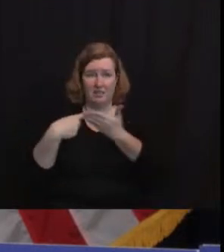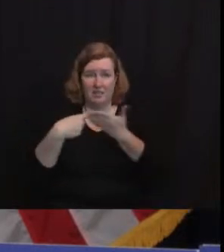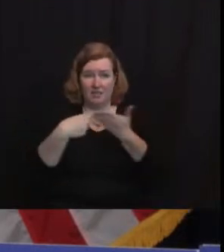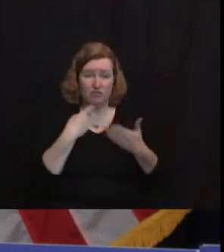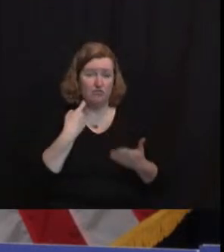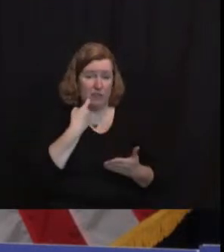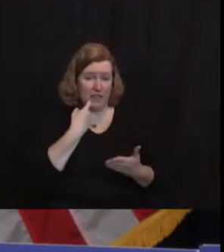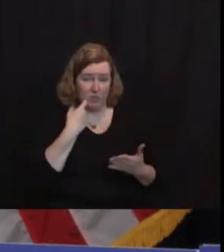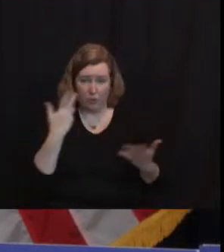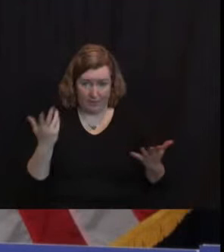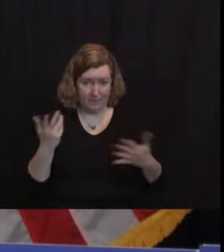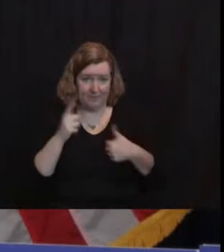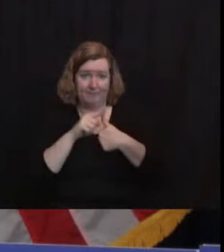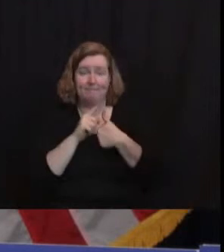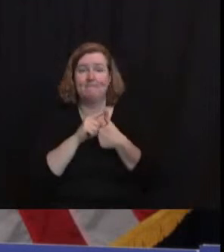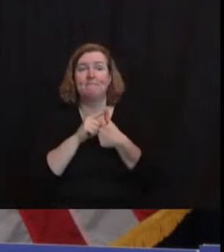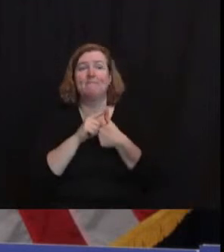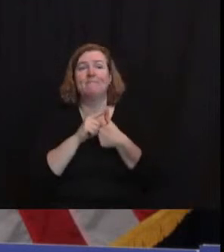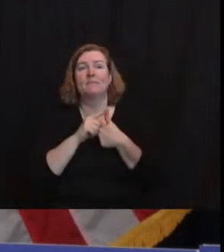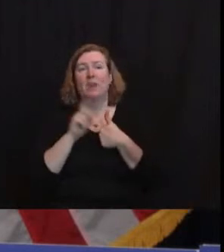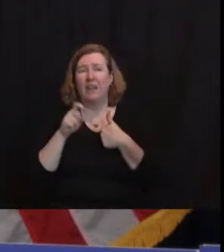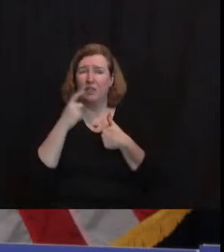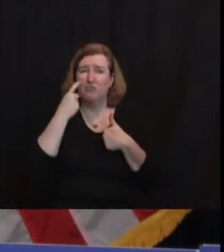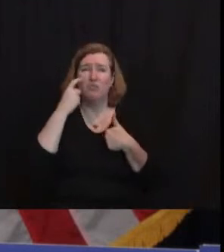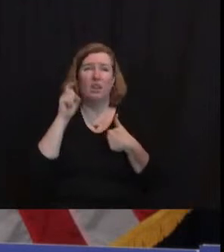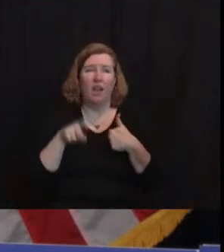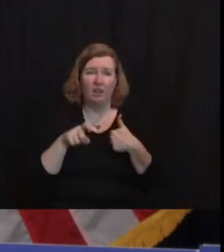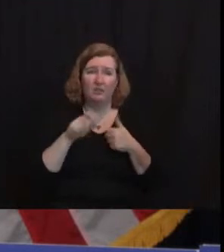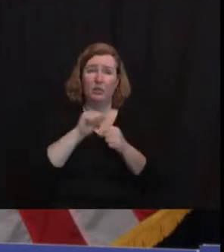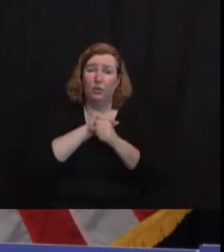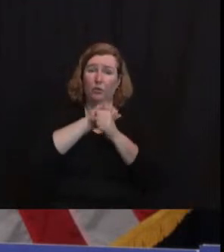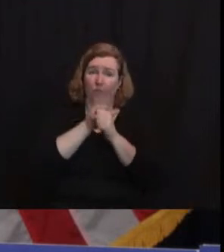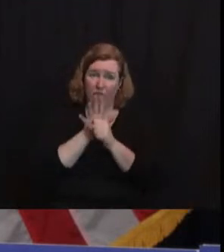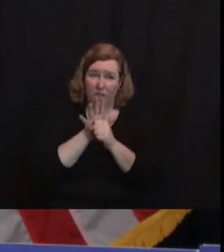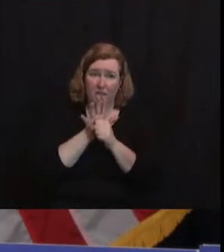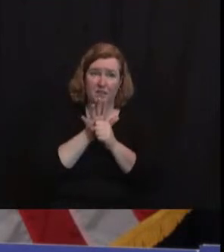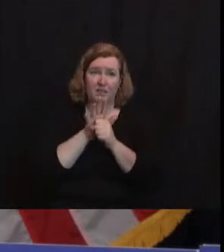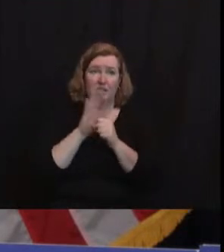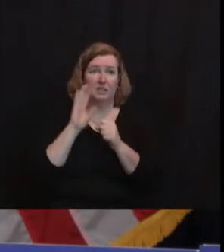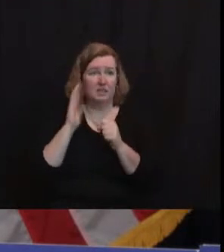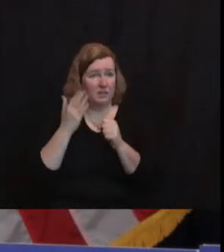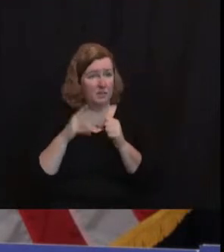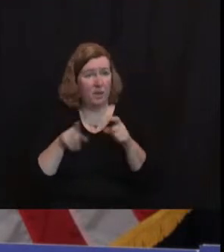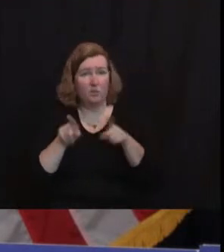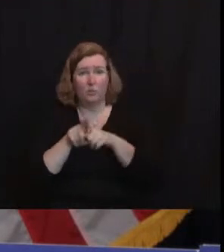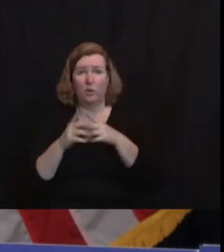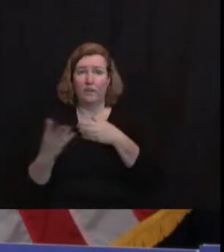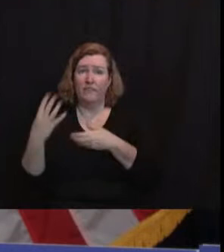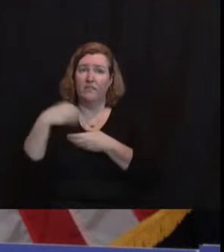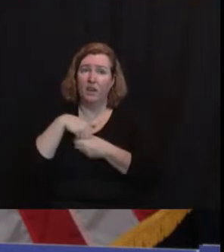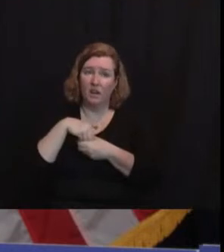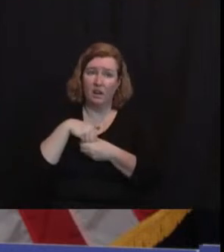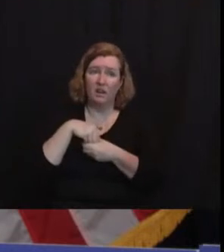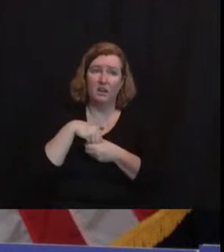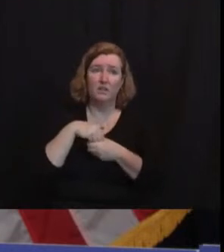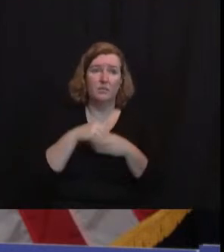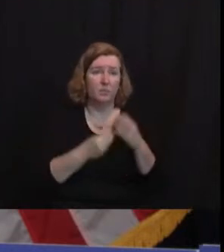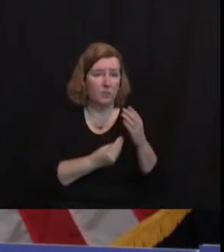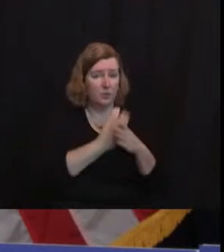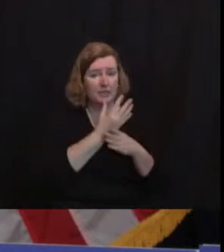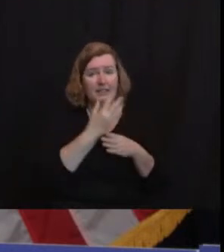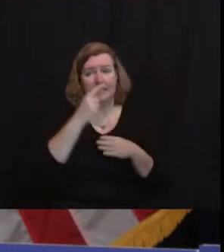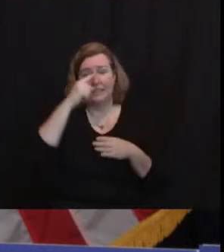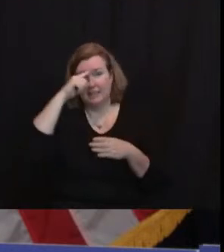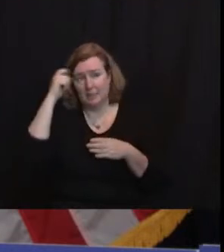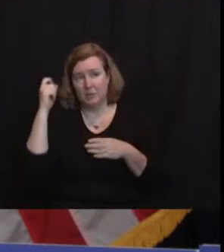anyway is the recognition that the coronavirus has a seasonality to it. And we saw that last summer after our peak